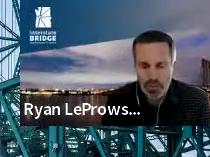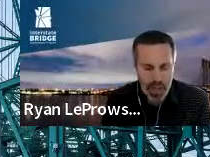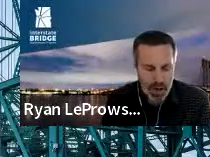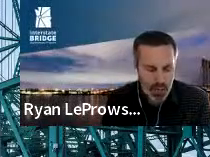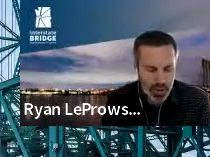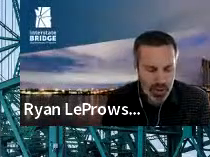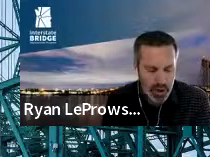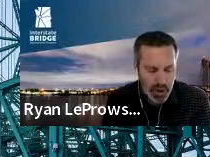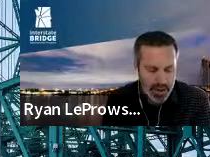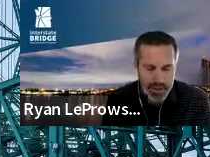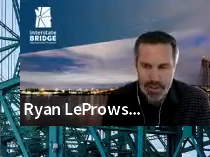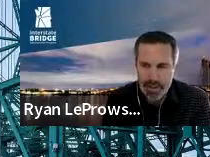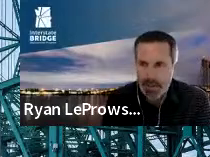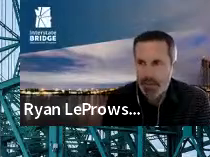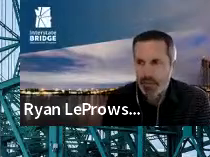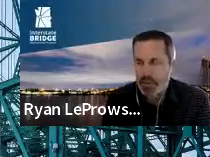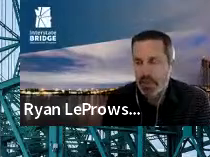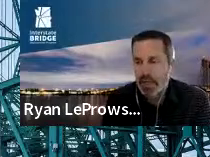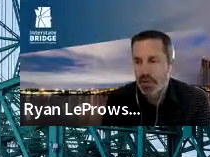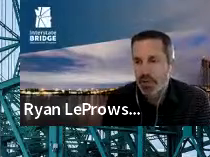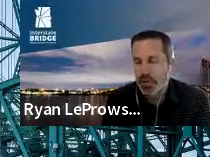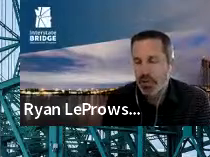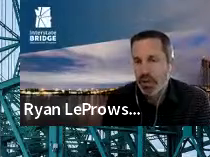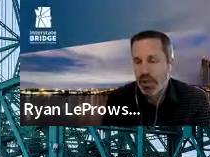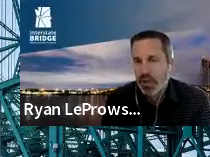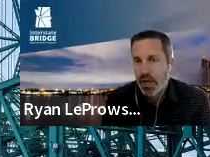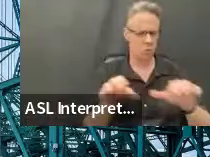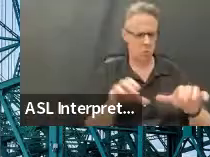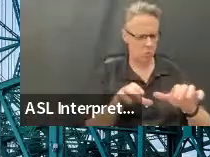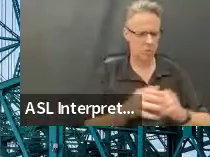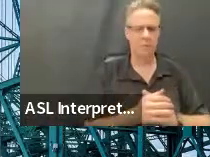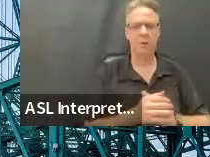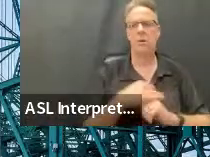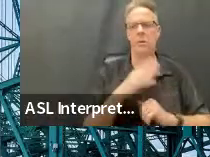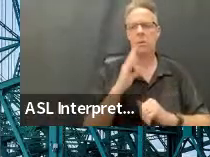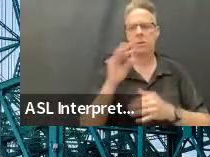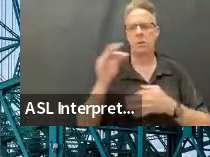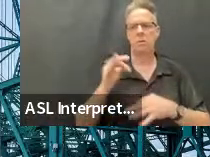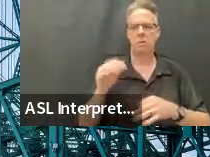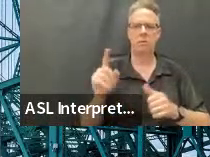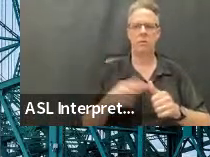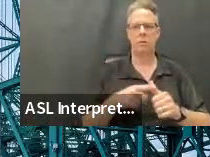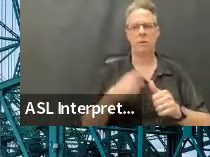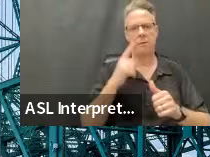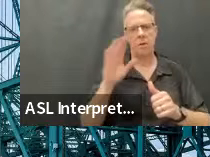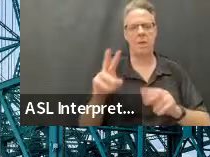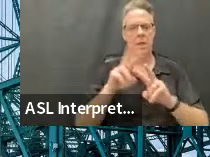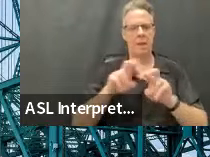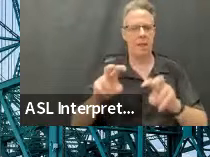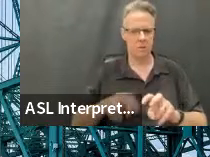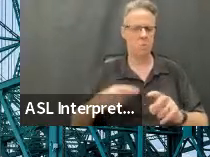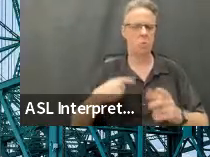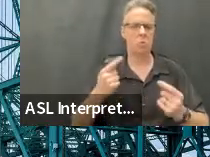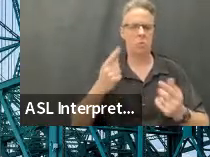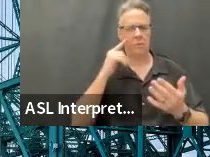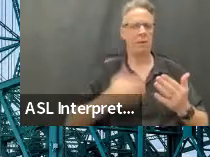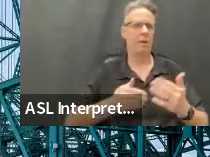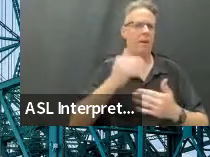how do they work, and then get into some initial auxiliary lane analysis and what we'll be doing over